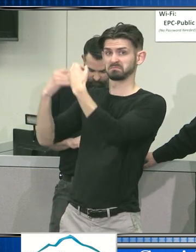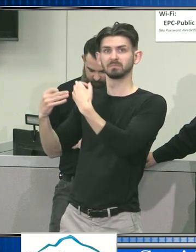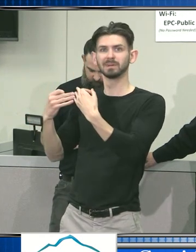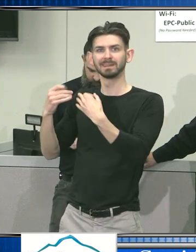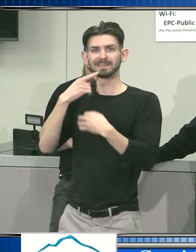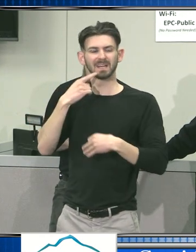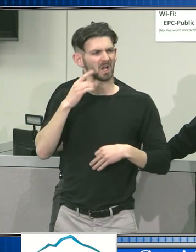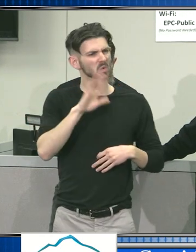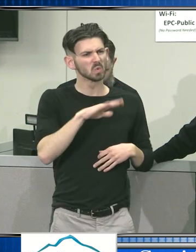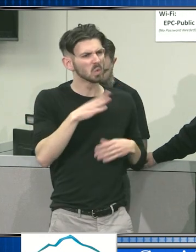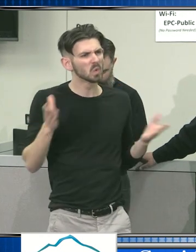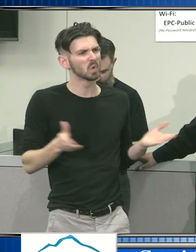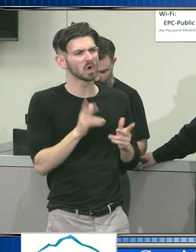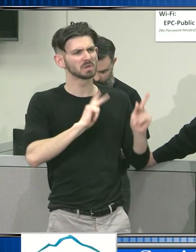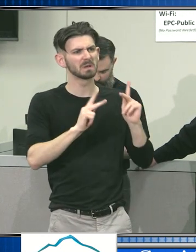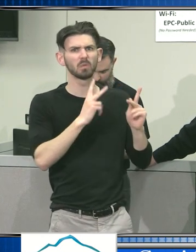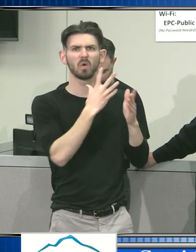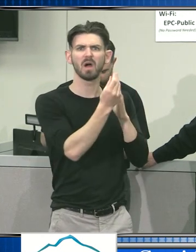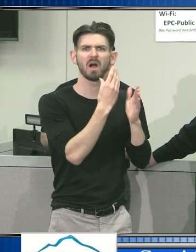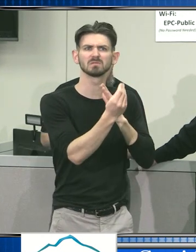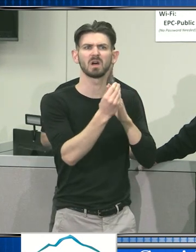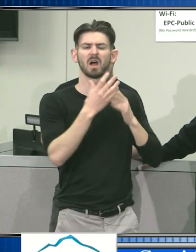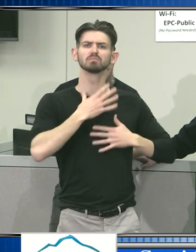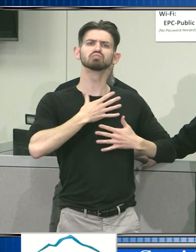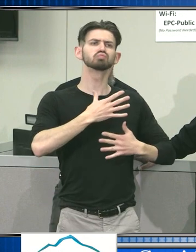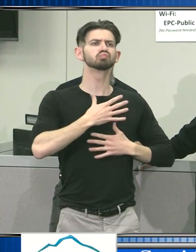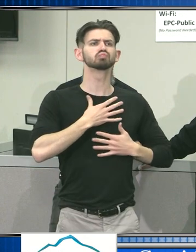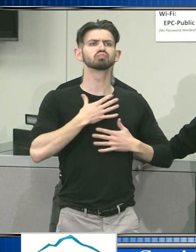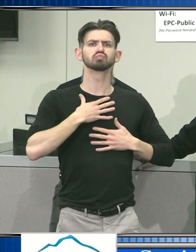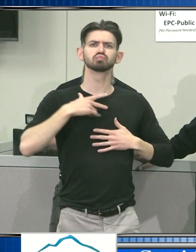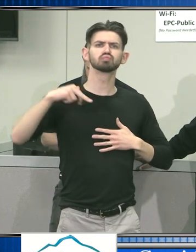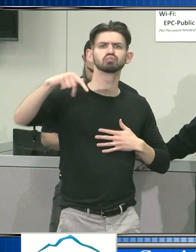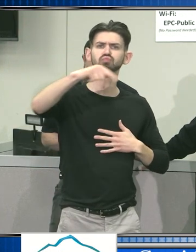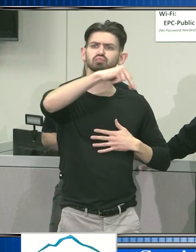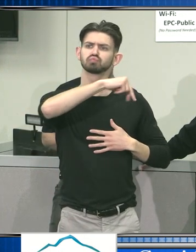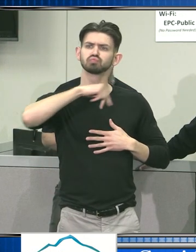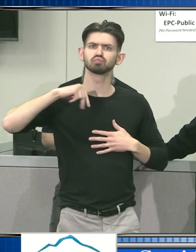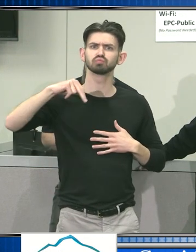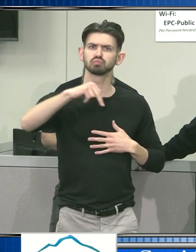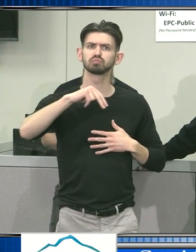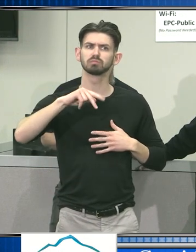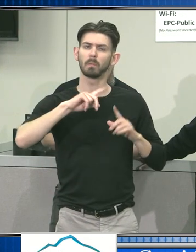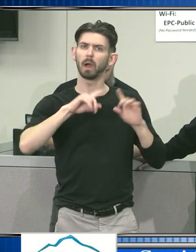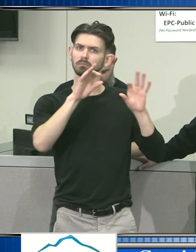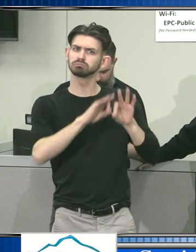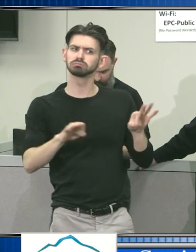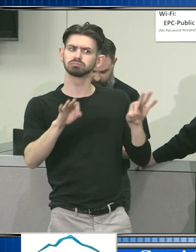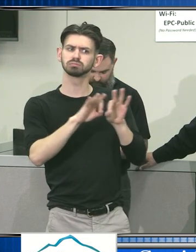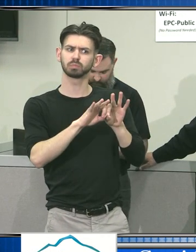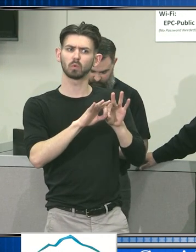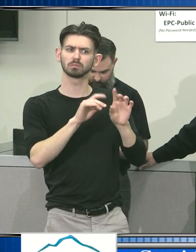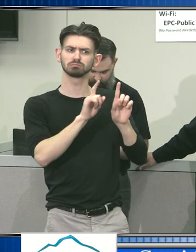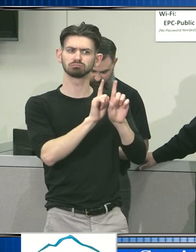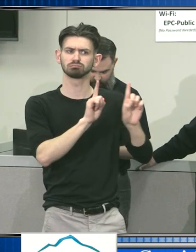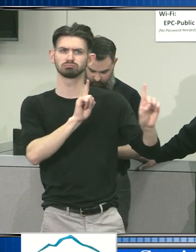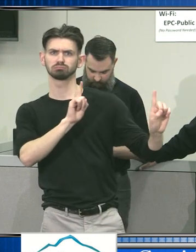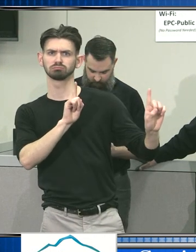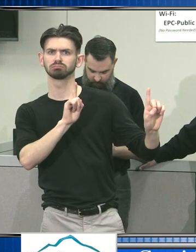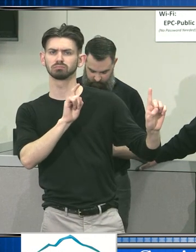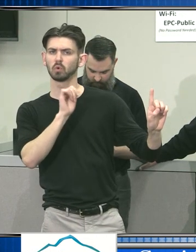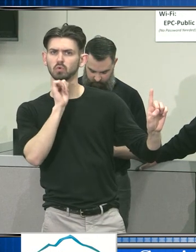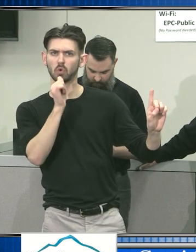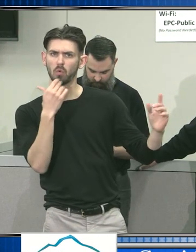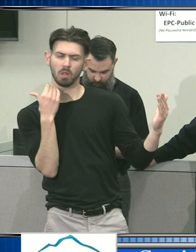out and engage in exercise as long as they maintain social distancing. That's